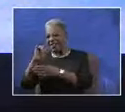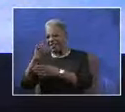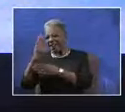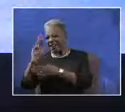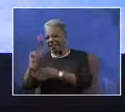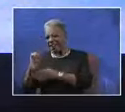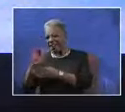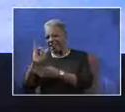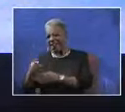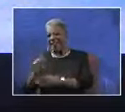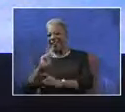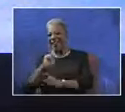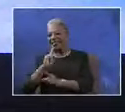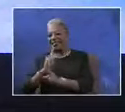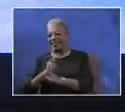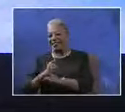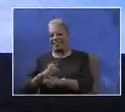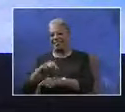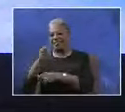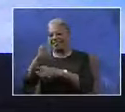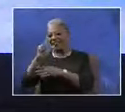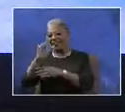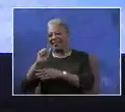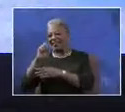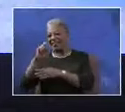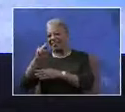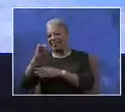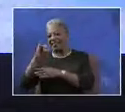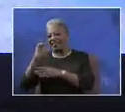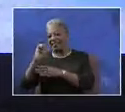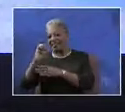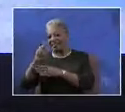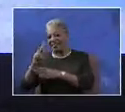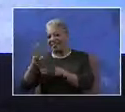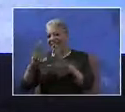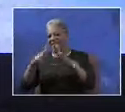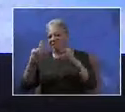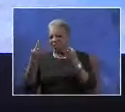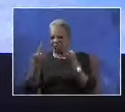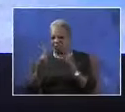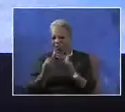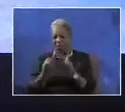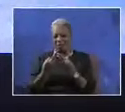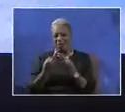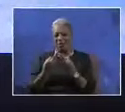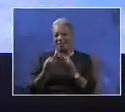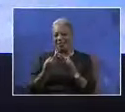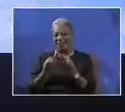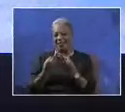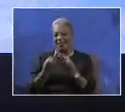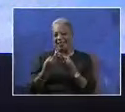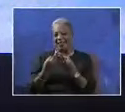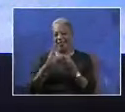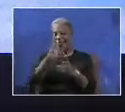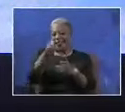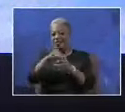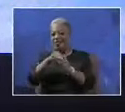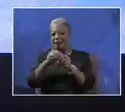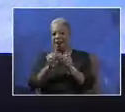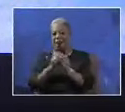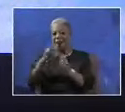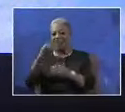Lanier, part of the Lanier family, part of the Robbie Henry family, and all of